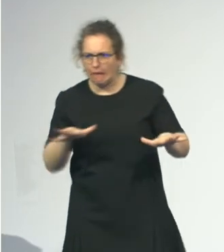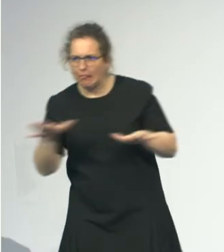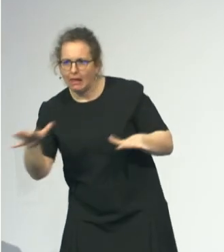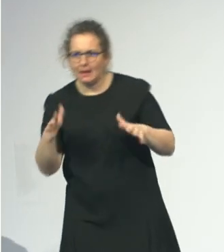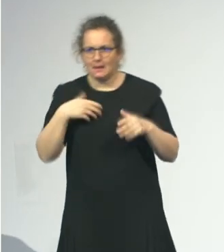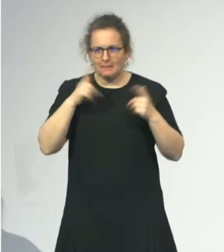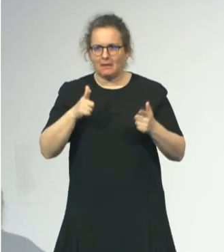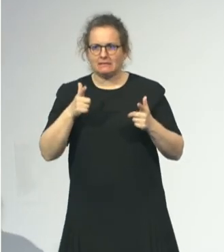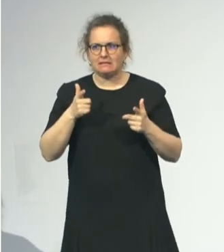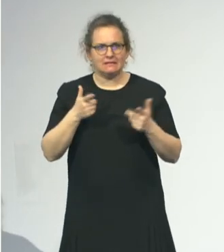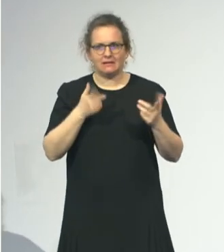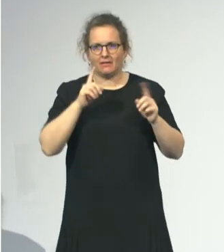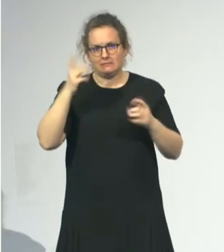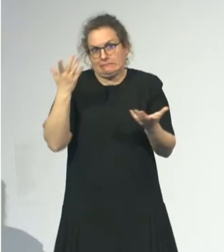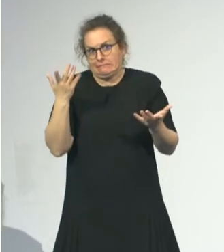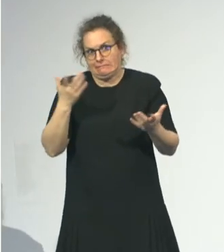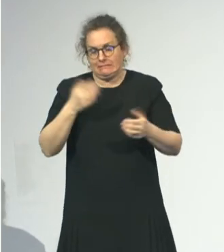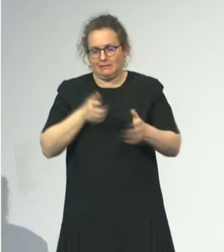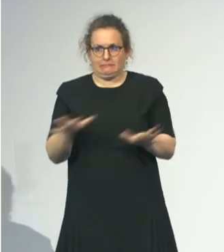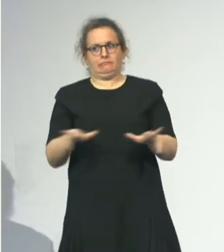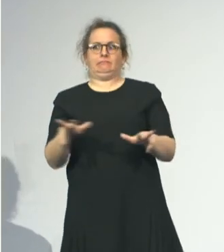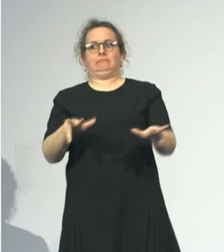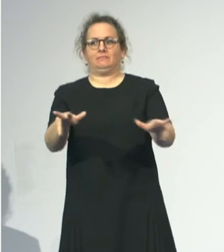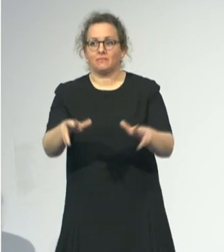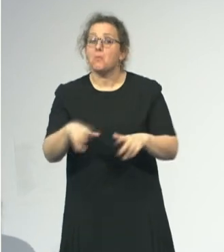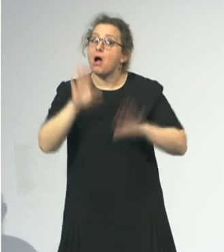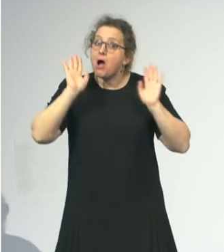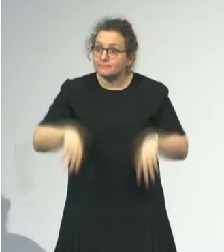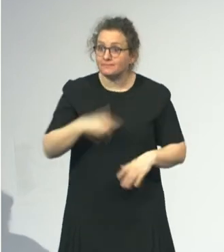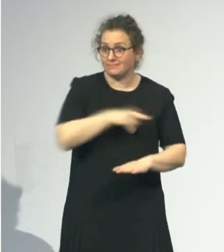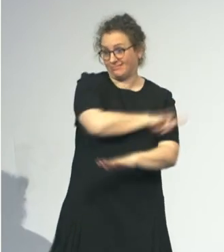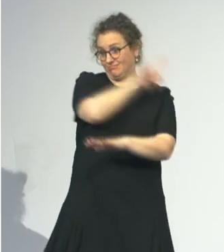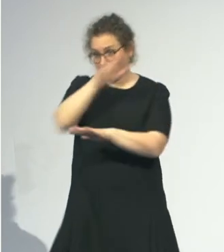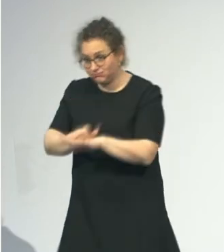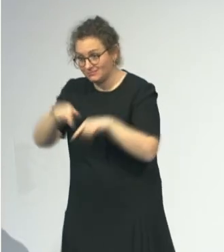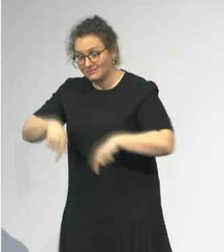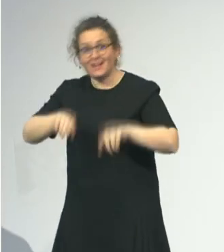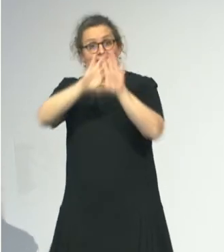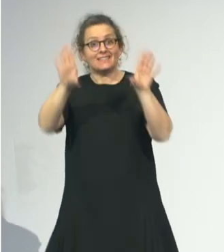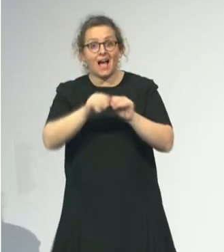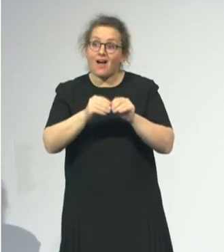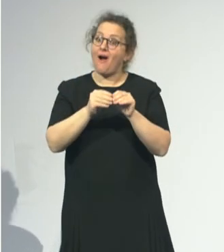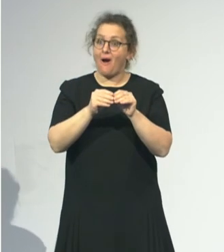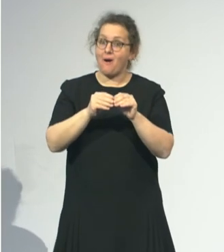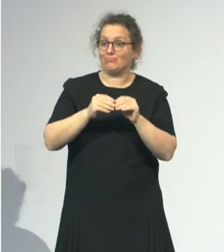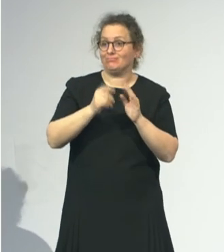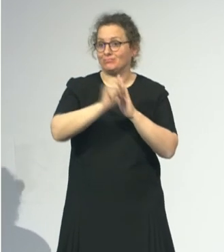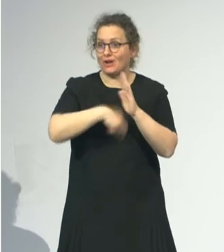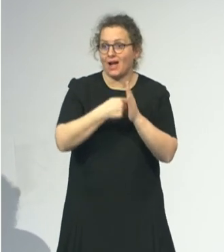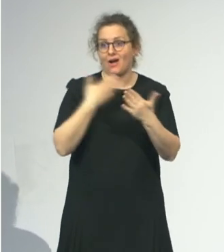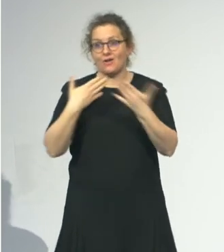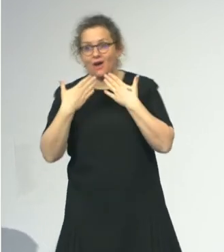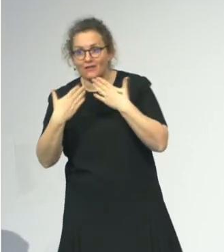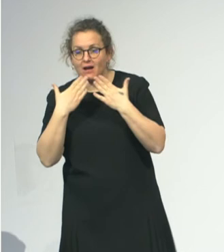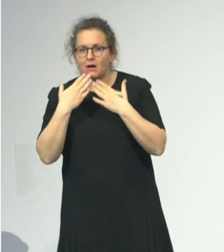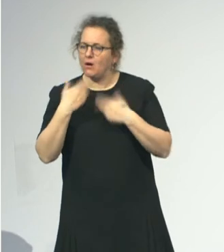we had chosen to come here, because we consider the Zero Project Conference is the most important